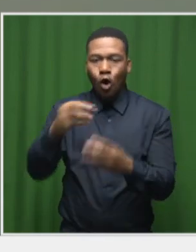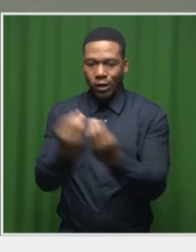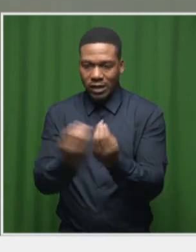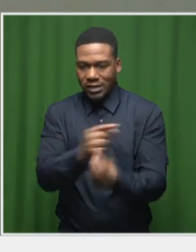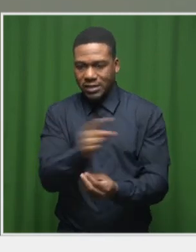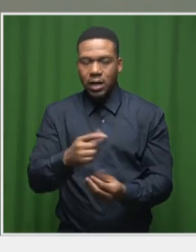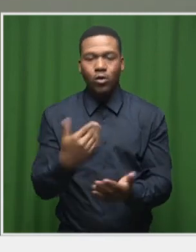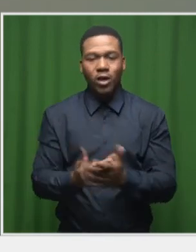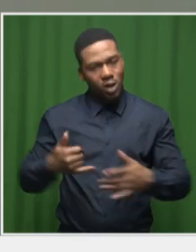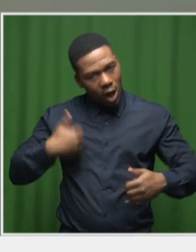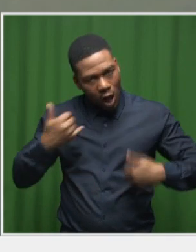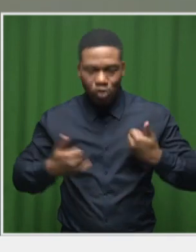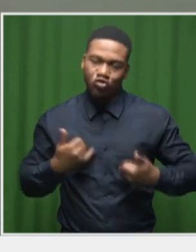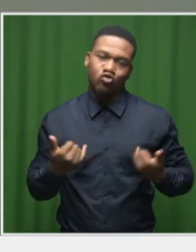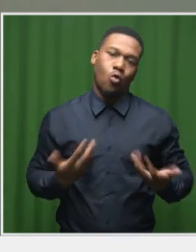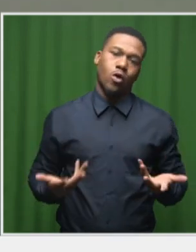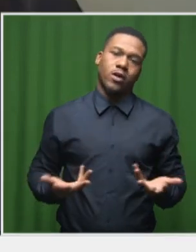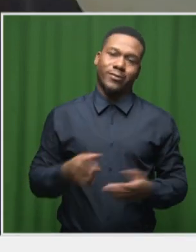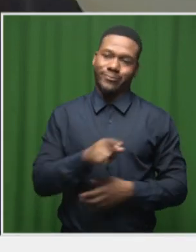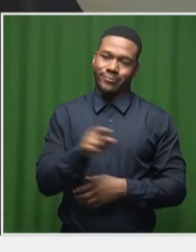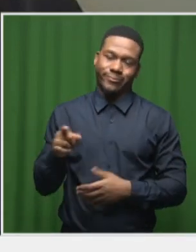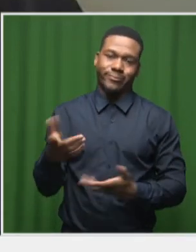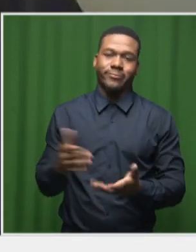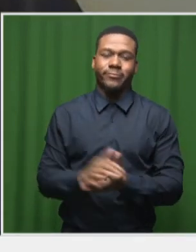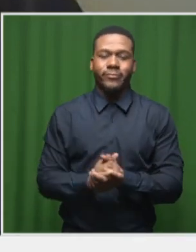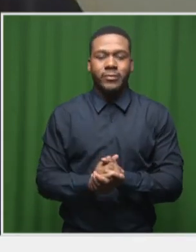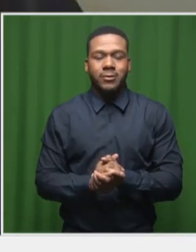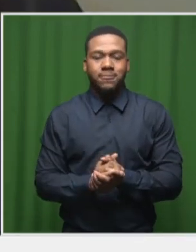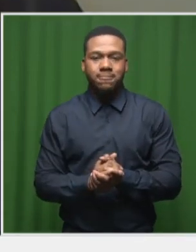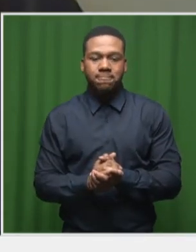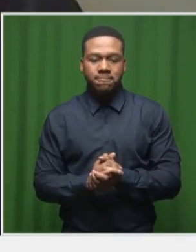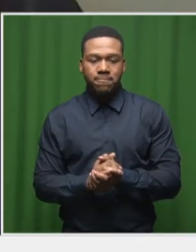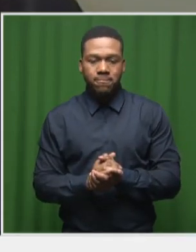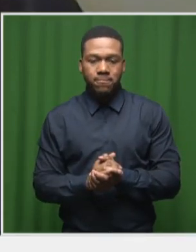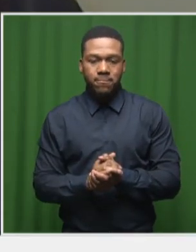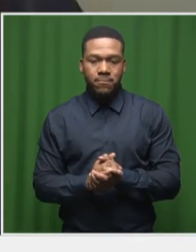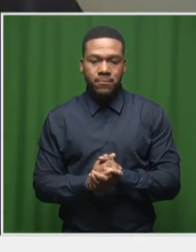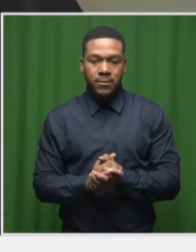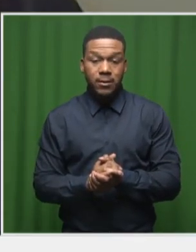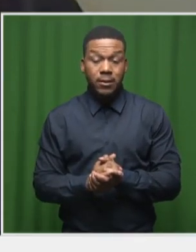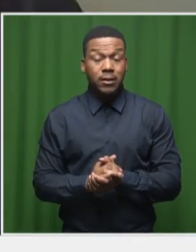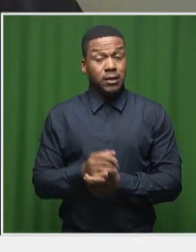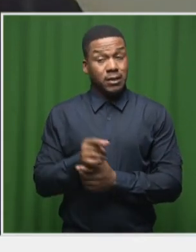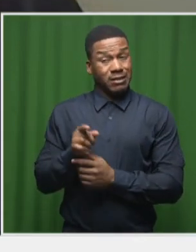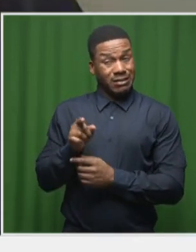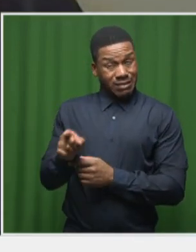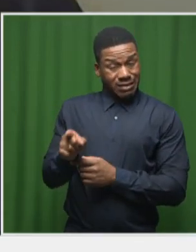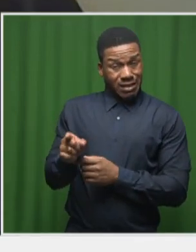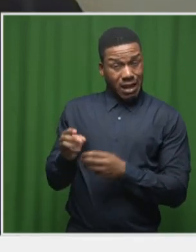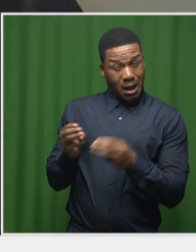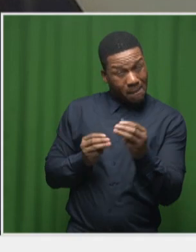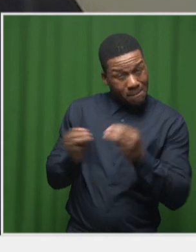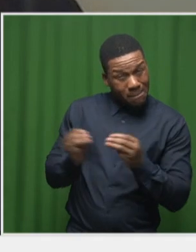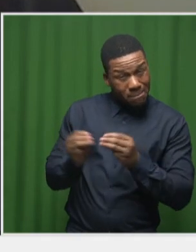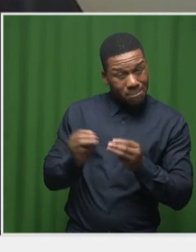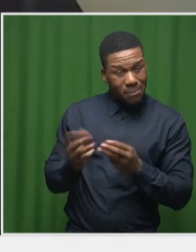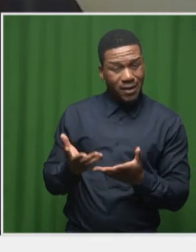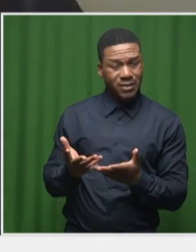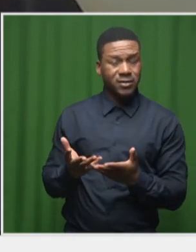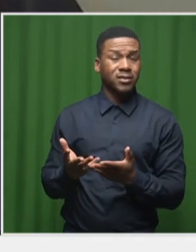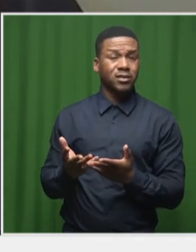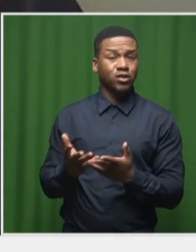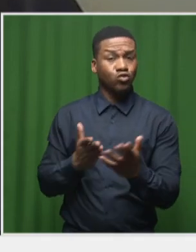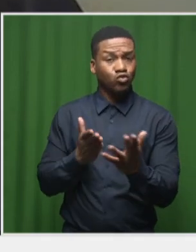enjoy the benefit. Yeah. So, I mean, that's, is this sort of managed through, obviously, if you've registered, if you've got a